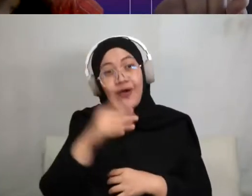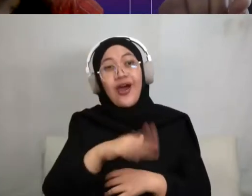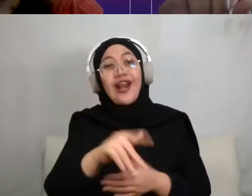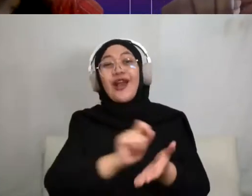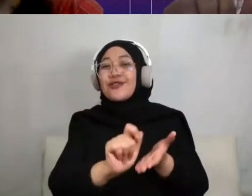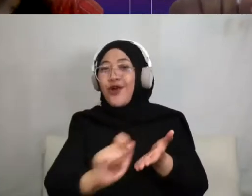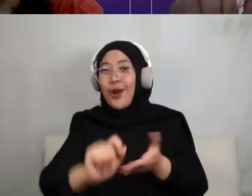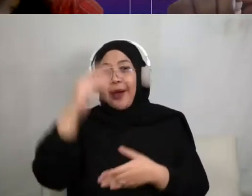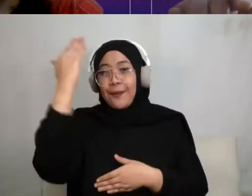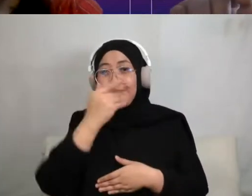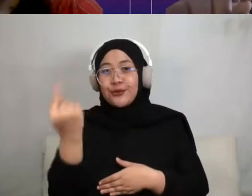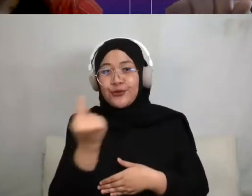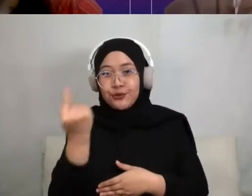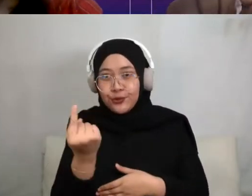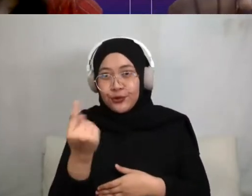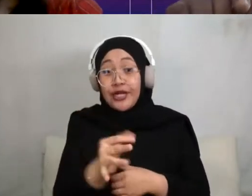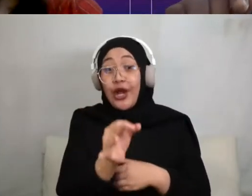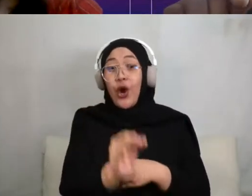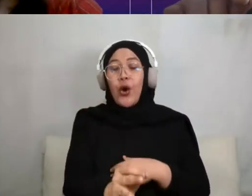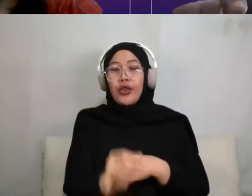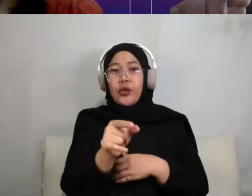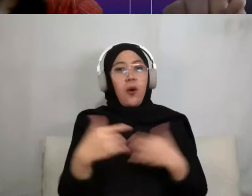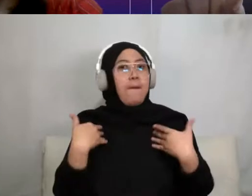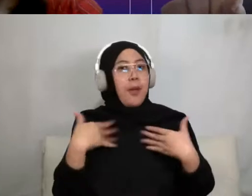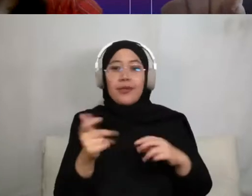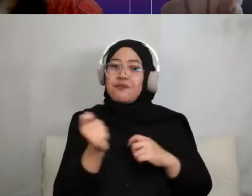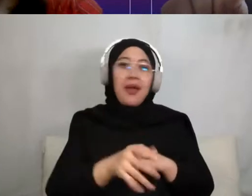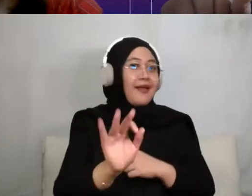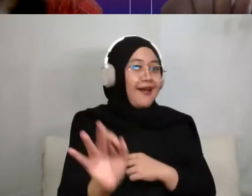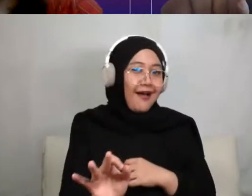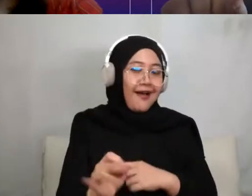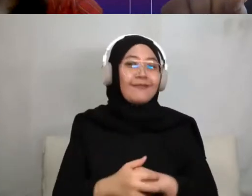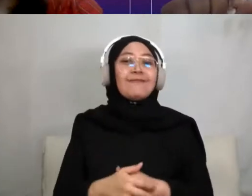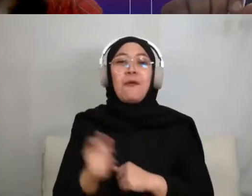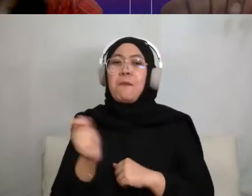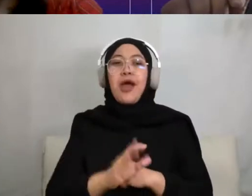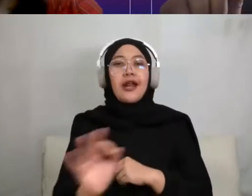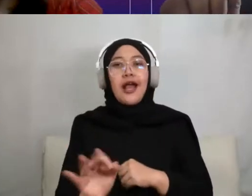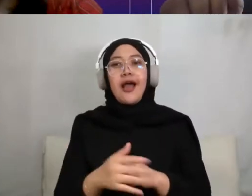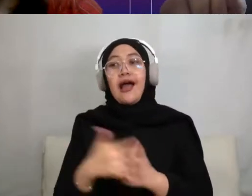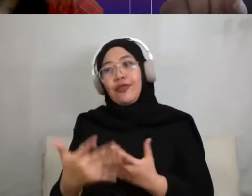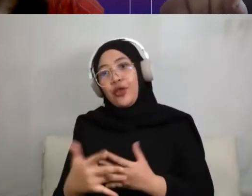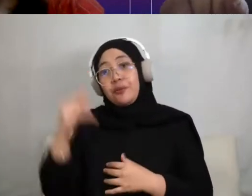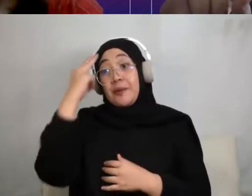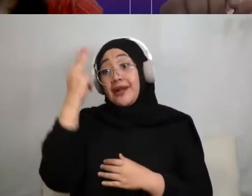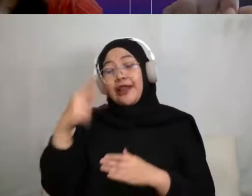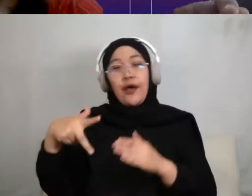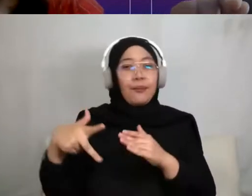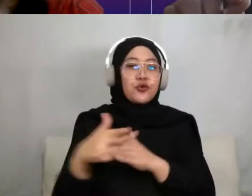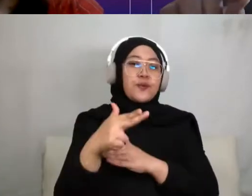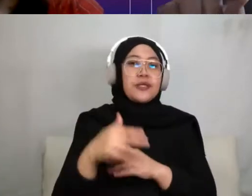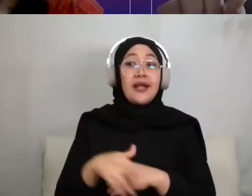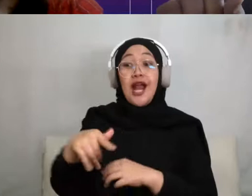some cities a monthly pass which is with a subsidy. Now what Pune has done, they have allowed all